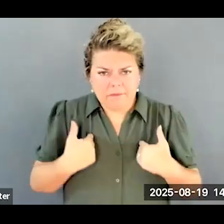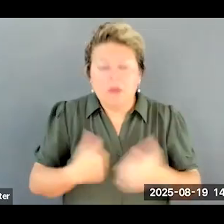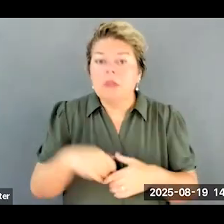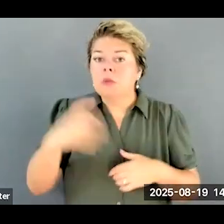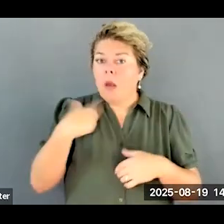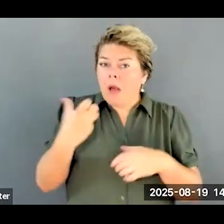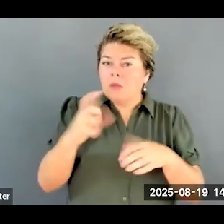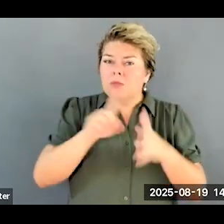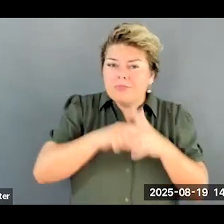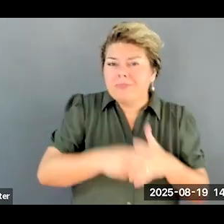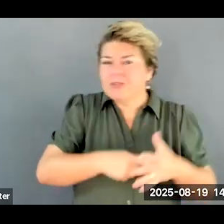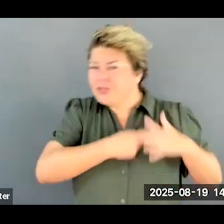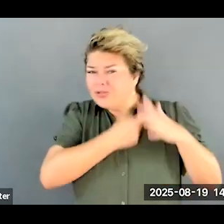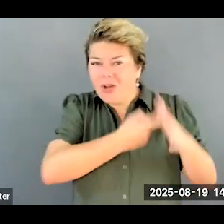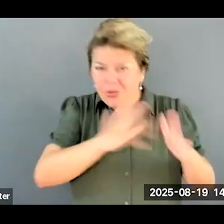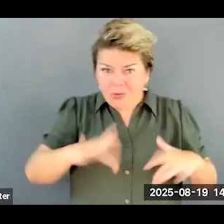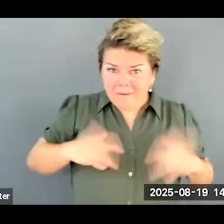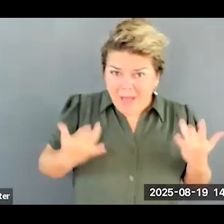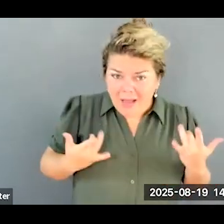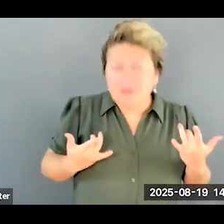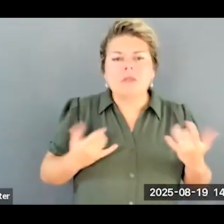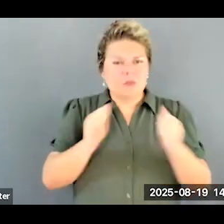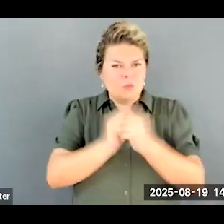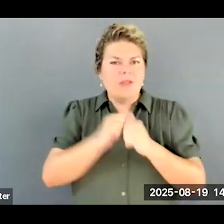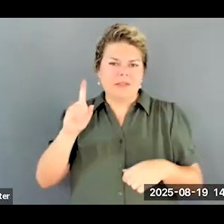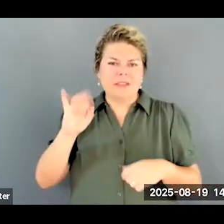event from the very start.